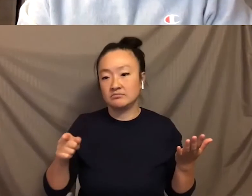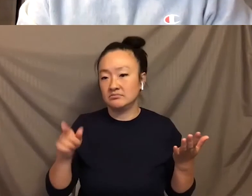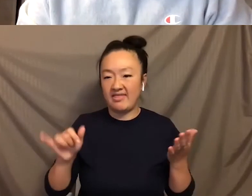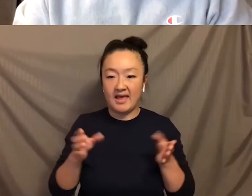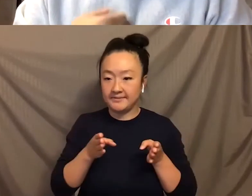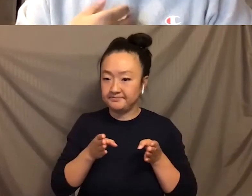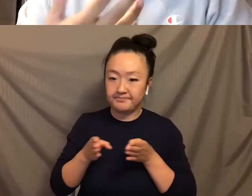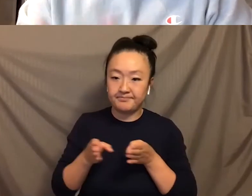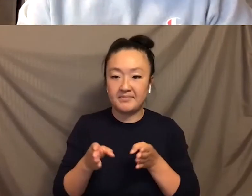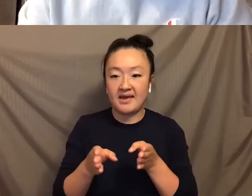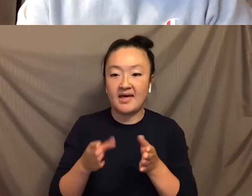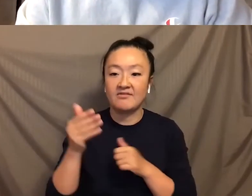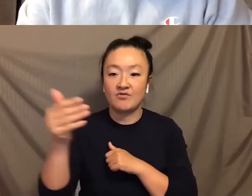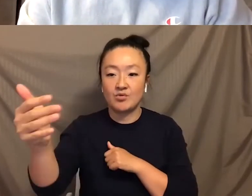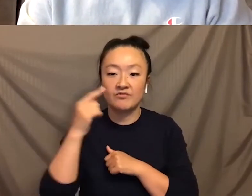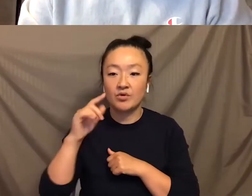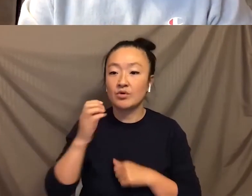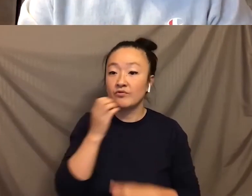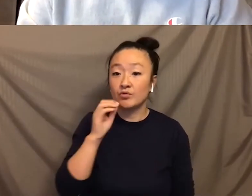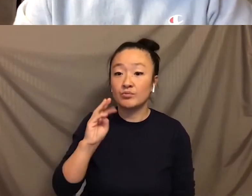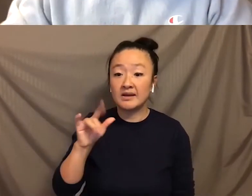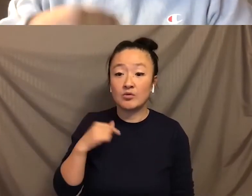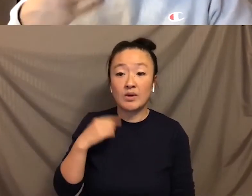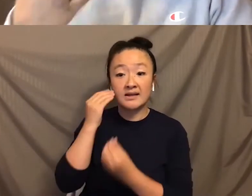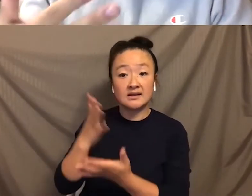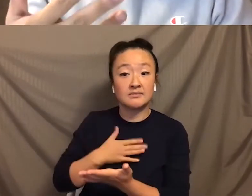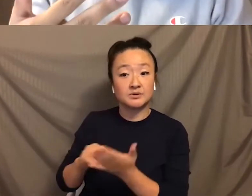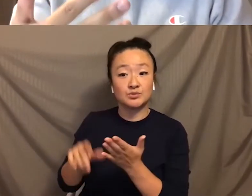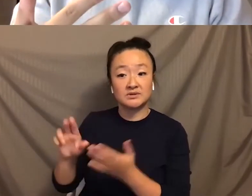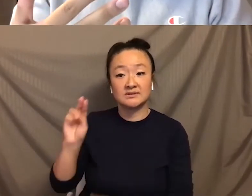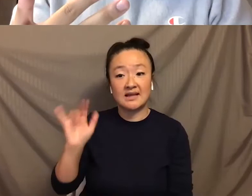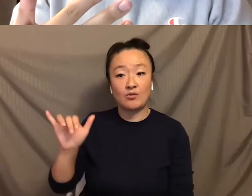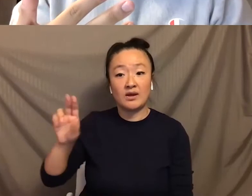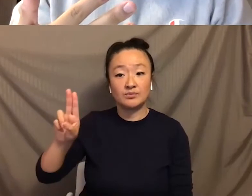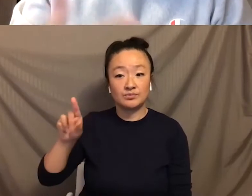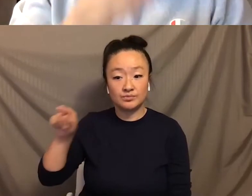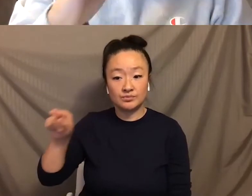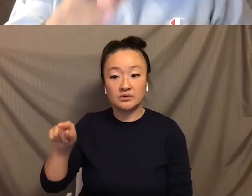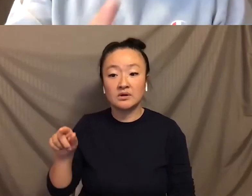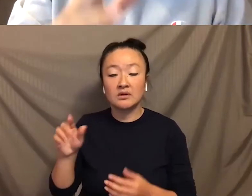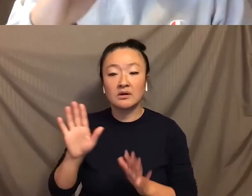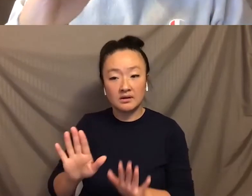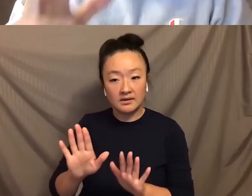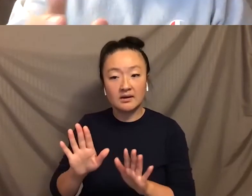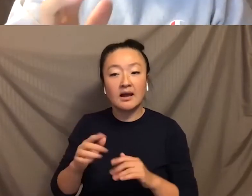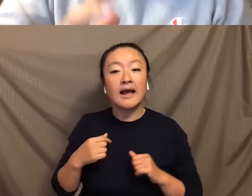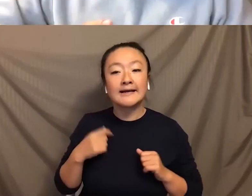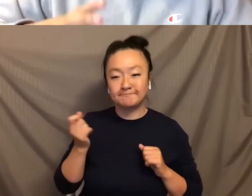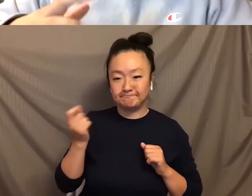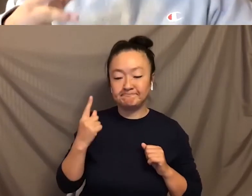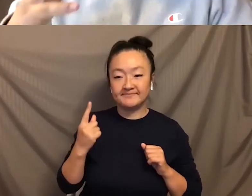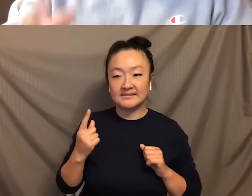for food media. And what I tell my students at NYU all the time is that, you should, I understand the